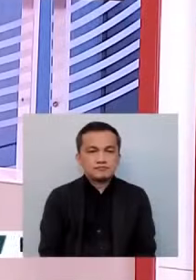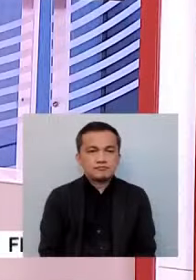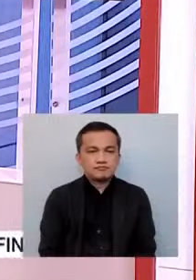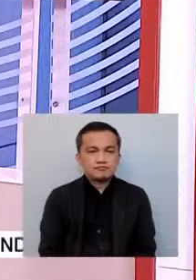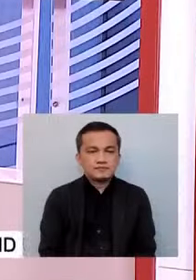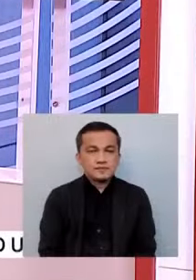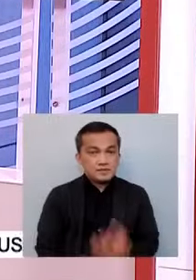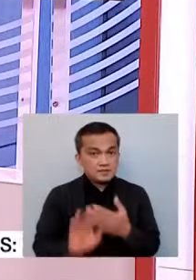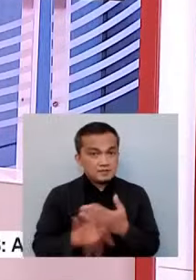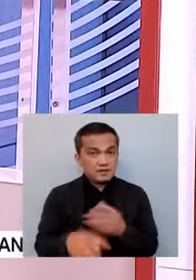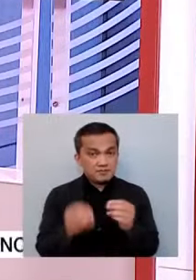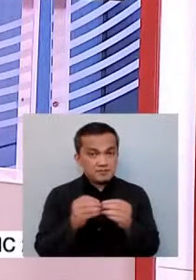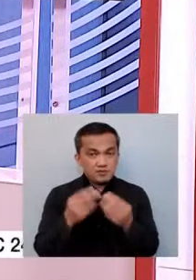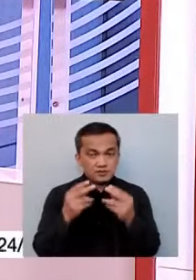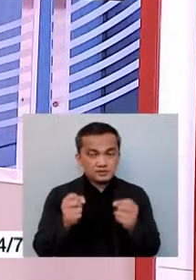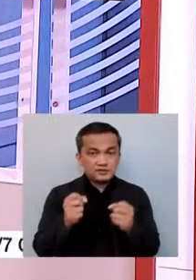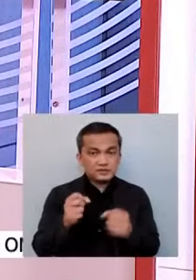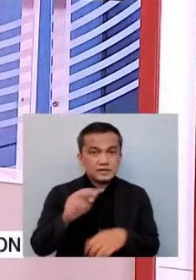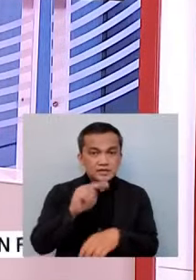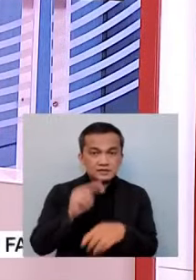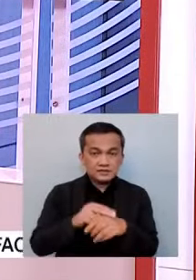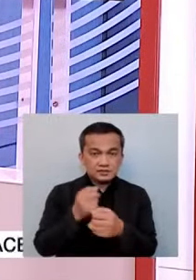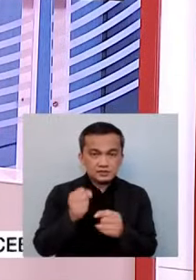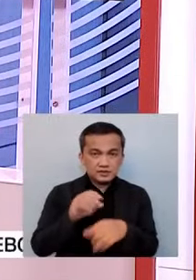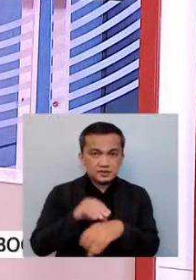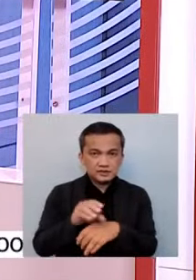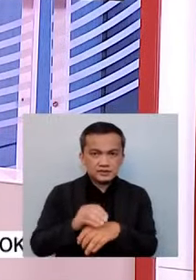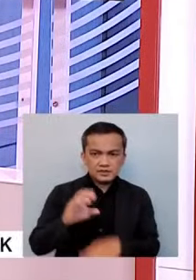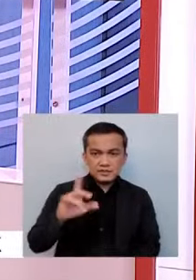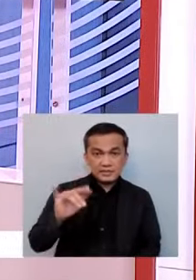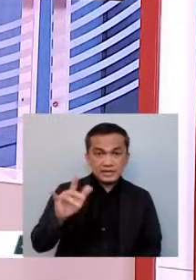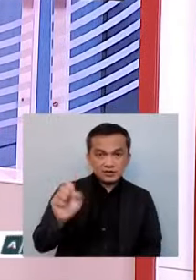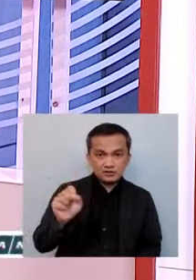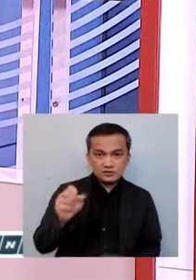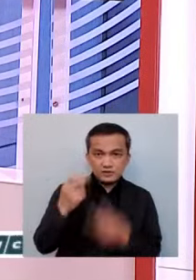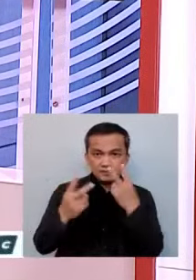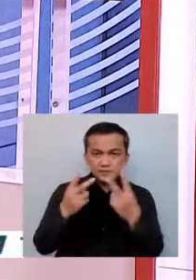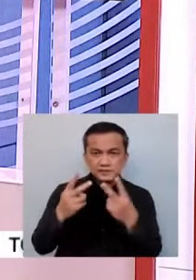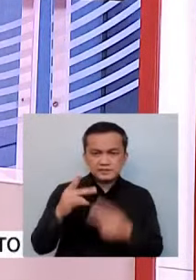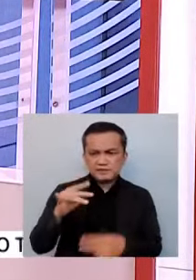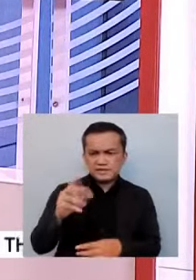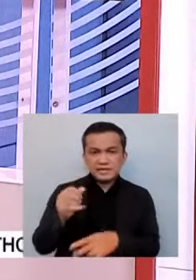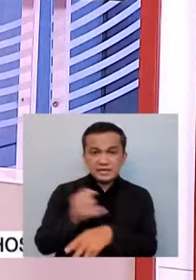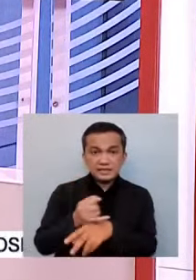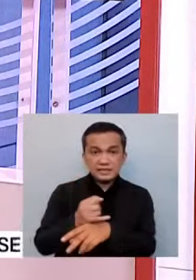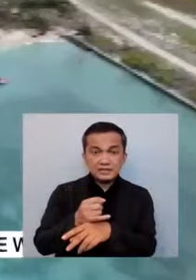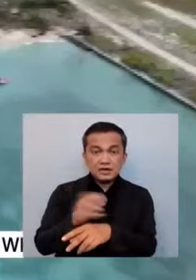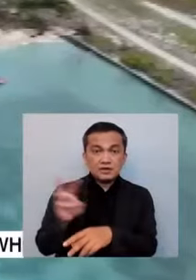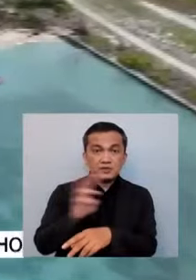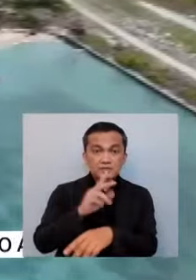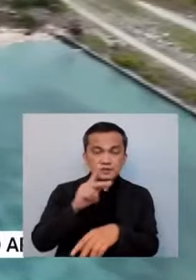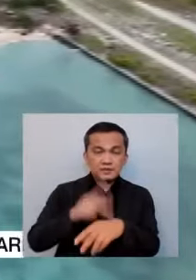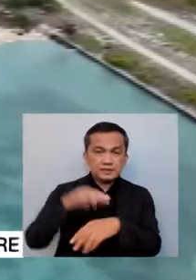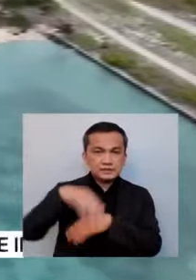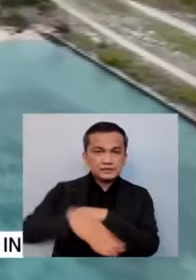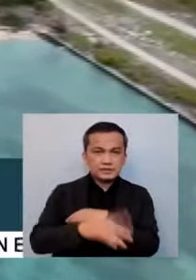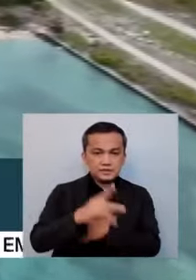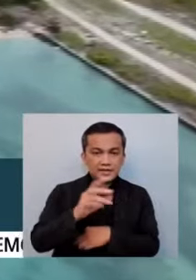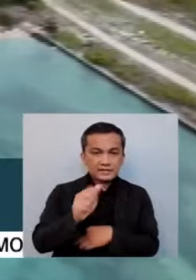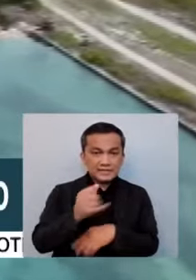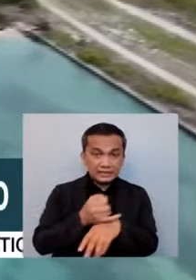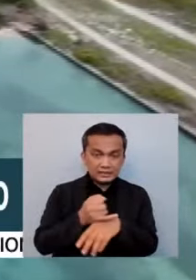Back with more news, National Security Advisor Clarita Carlos visits Pag-asa Island in the West Philippine Sea. Pag-asa is part of the